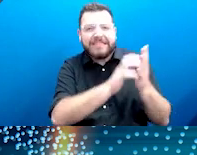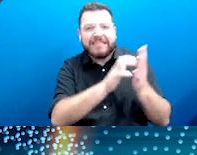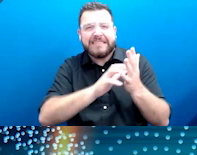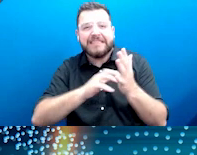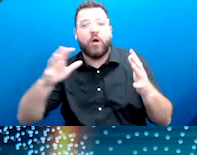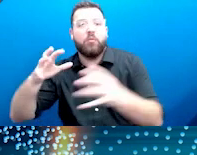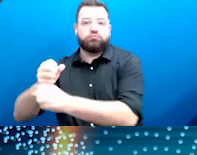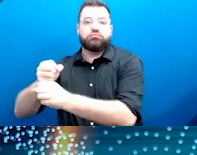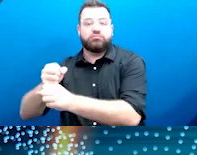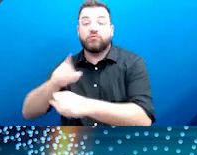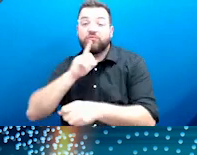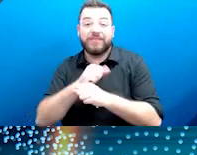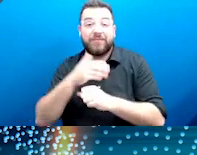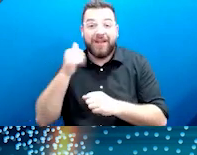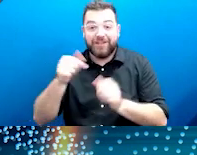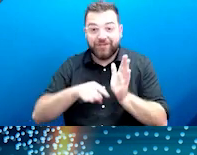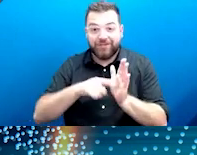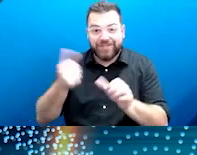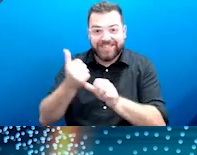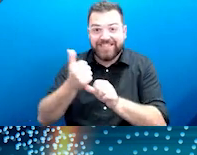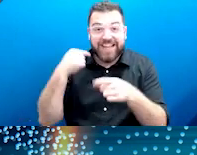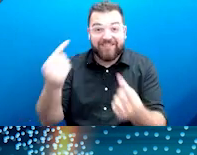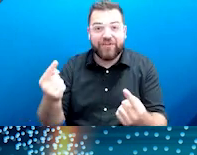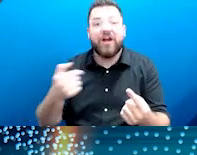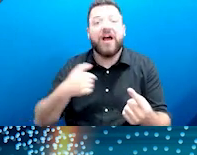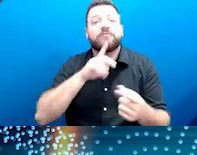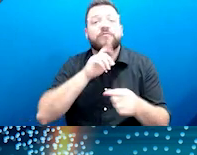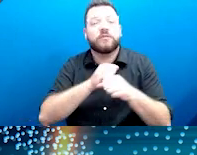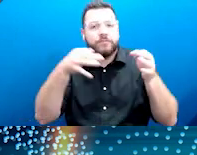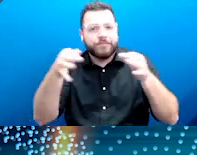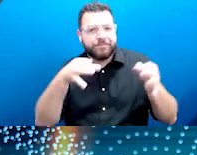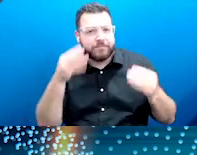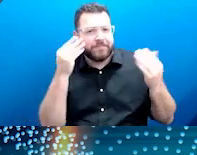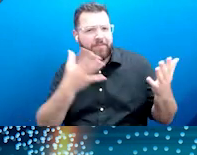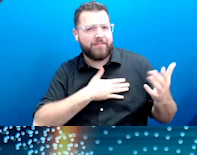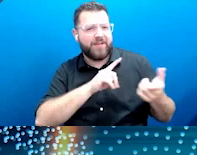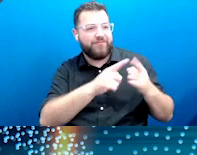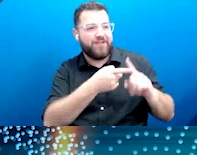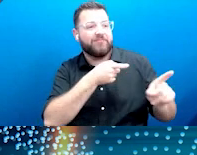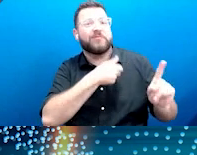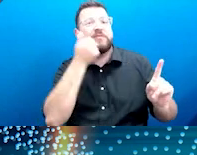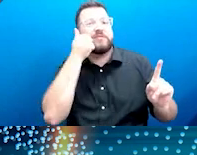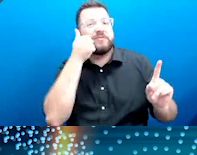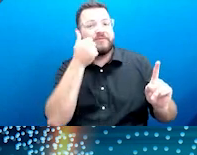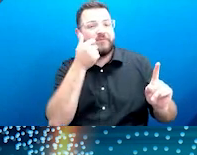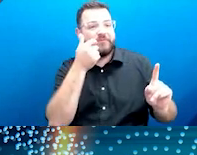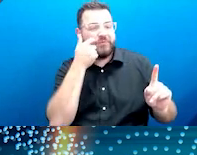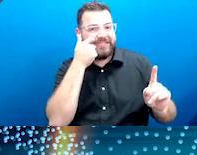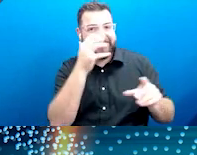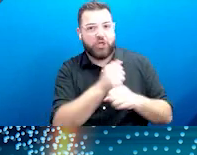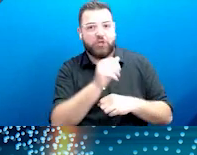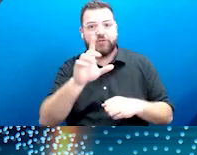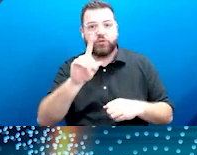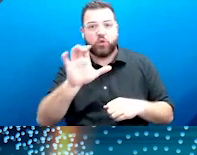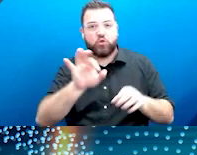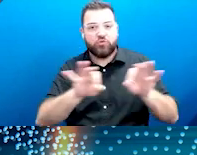research assistant ever. This, I actually was explaining to one of my friends who recently got her doctorate, and she was livid because she told me about how she would have to